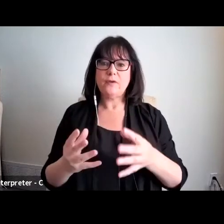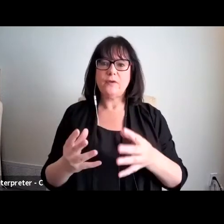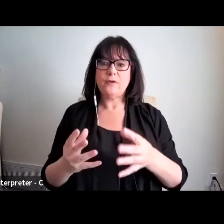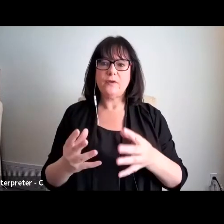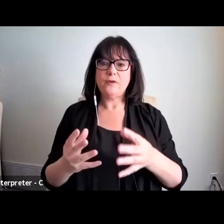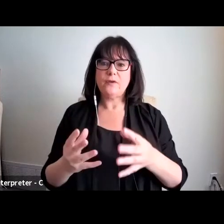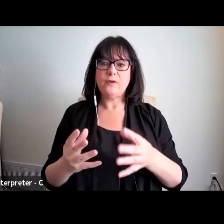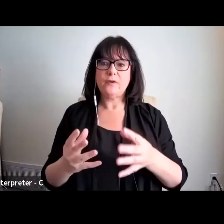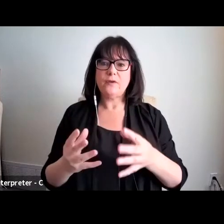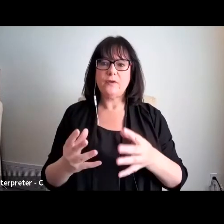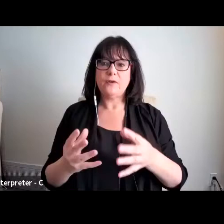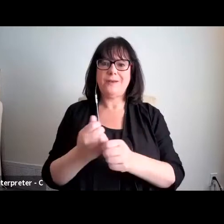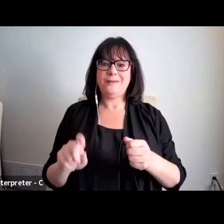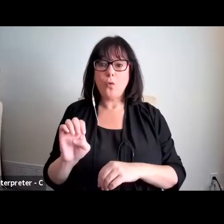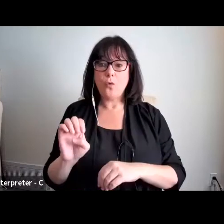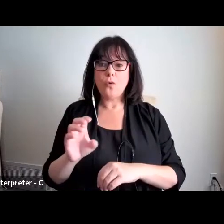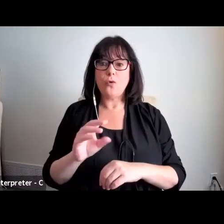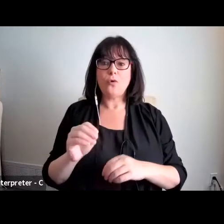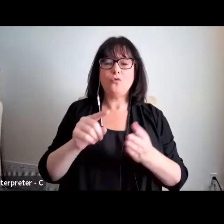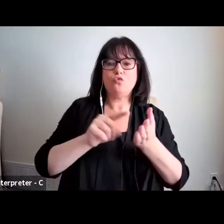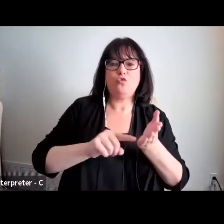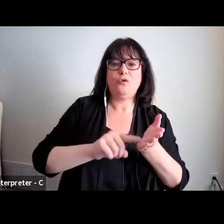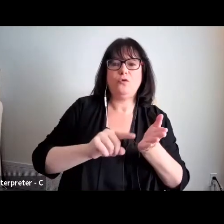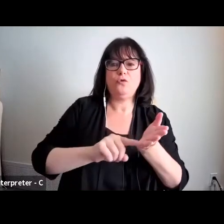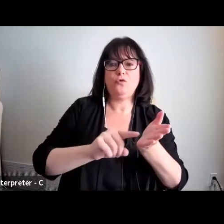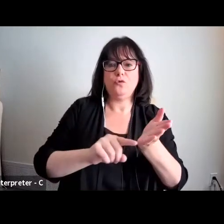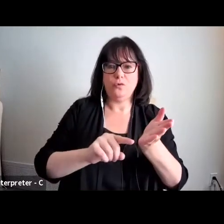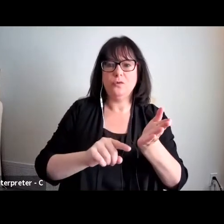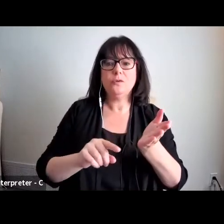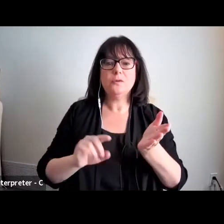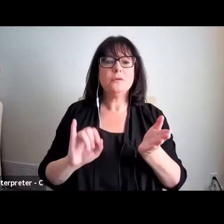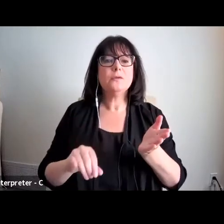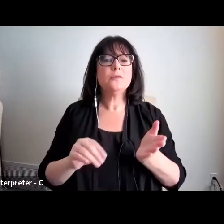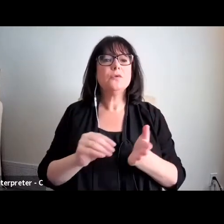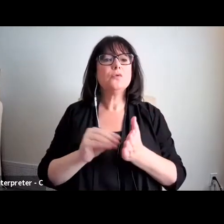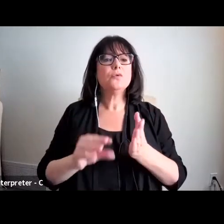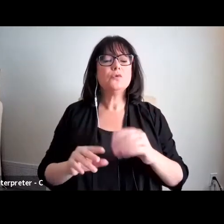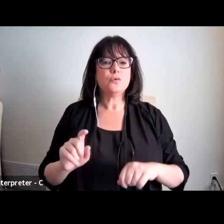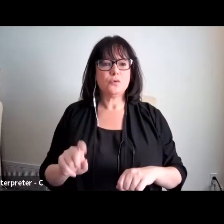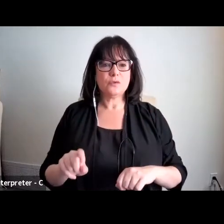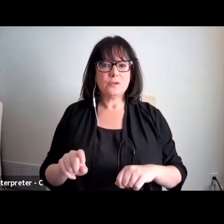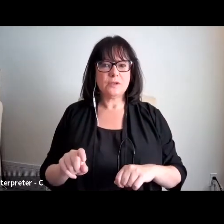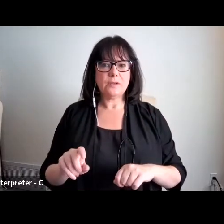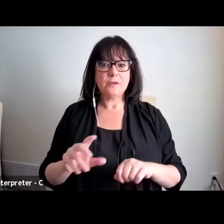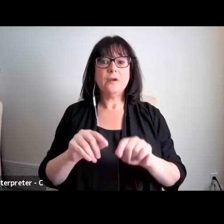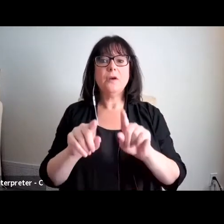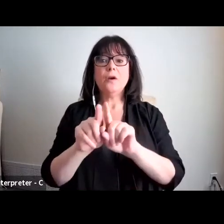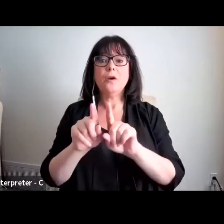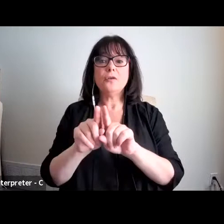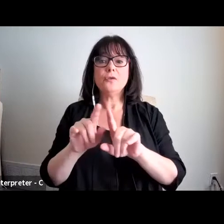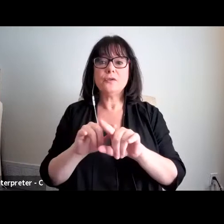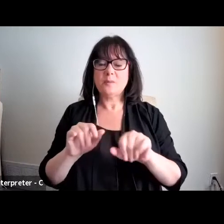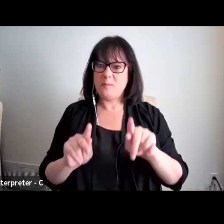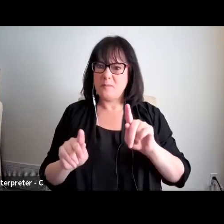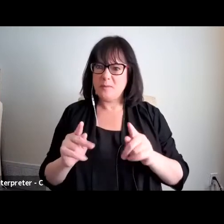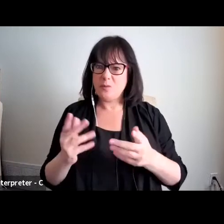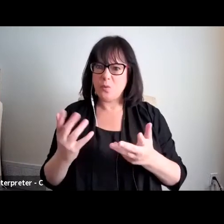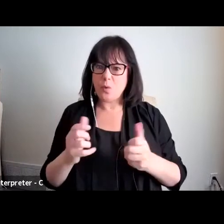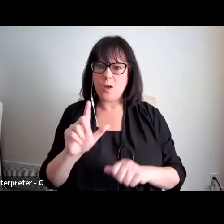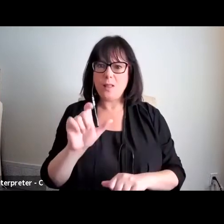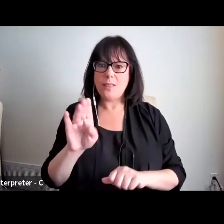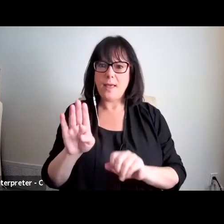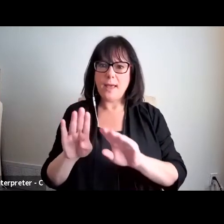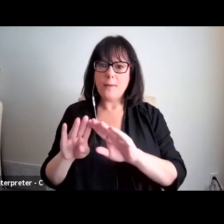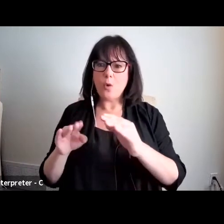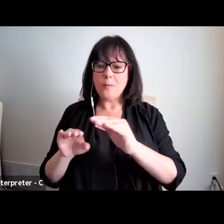university. So we've been already responding to requests for increased access to labs, and we're also, of course, looking at